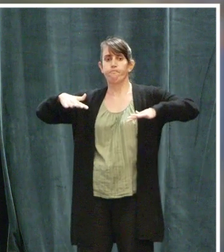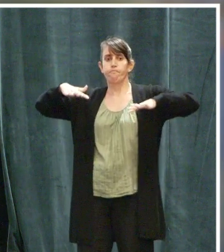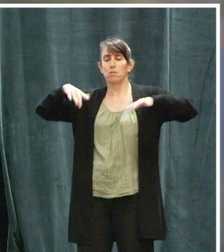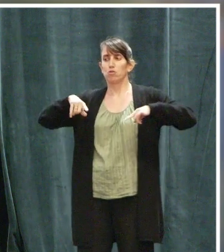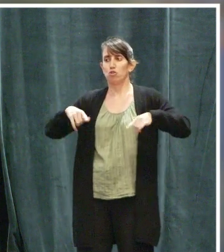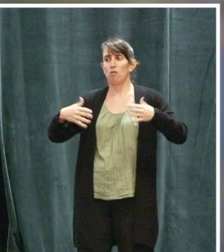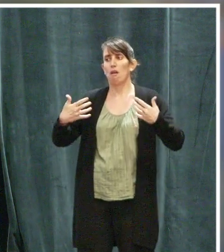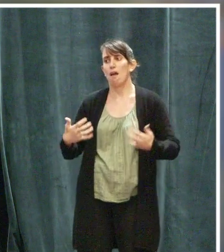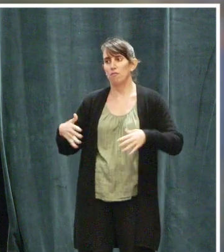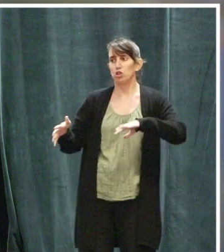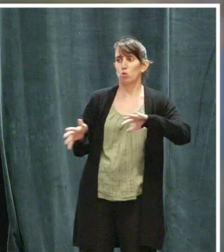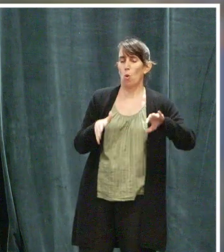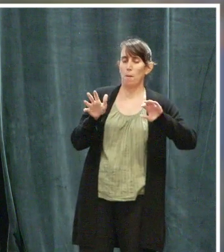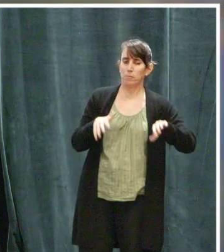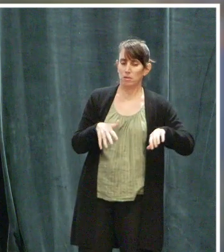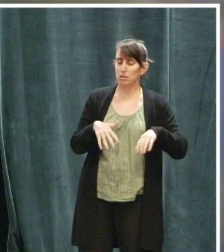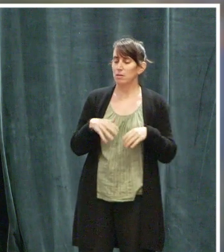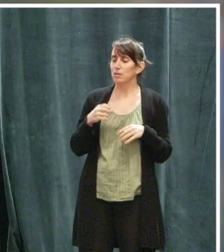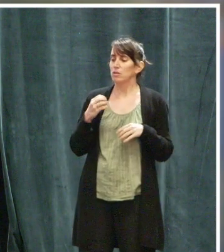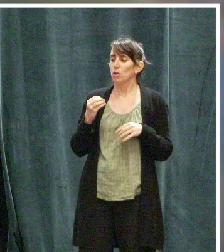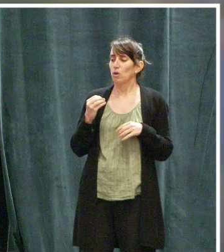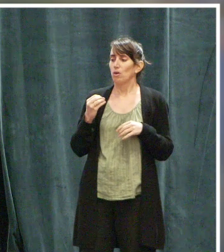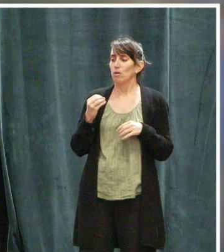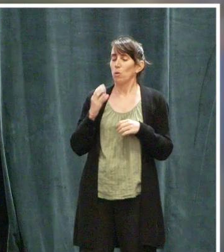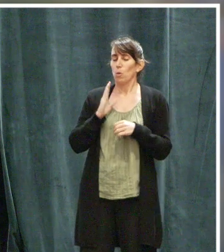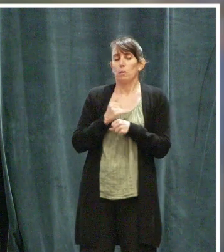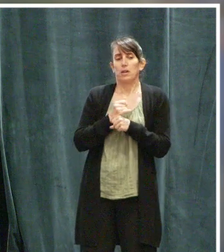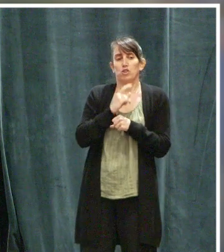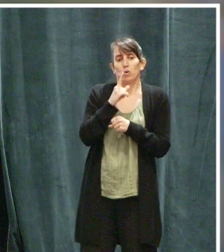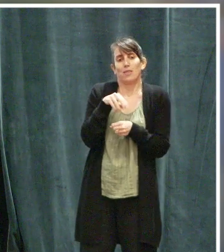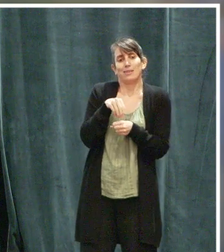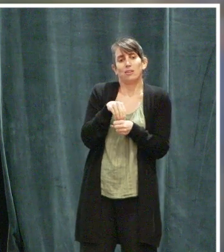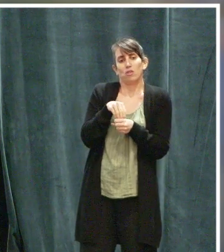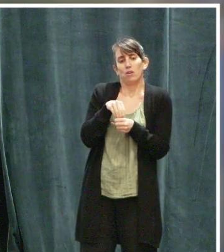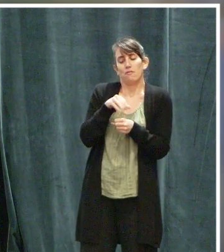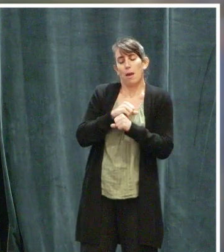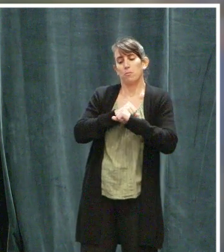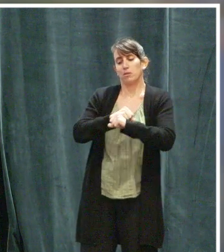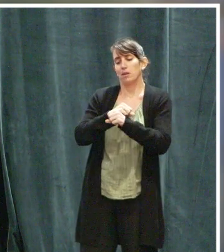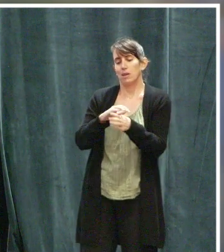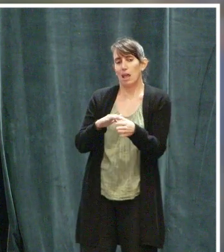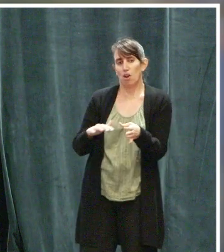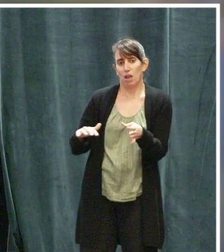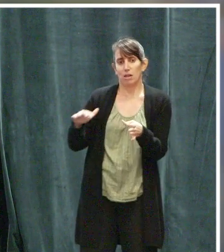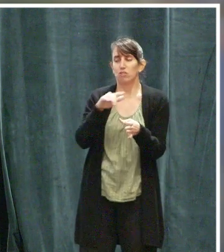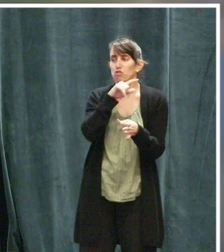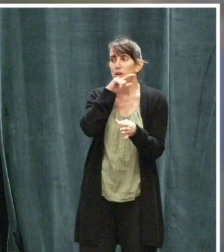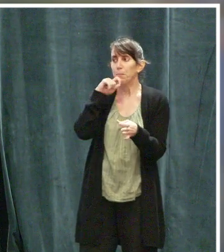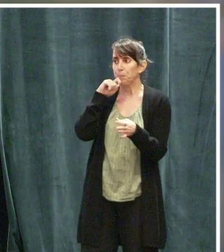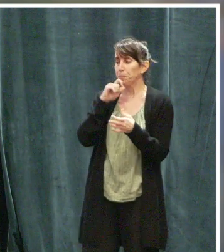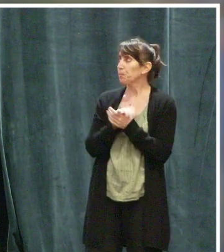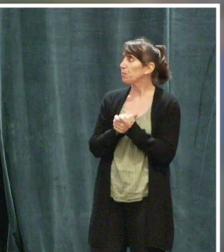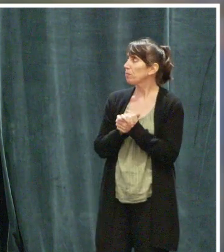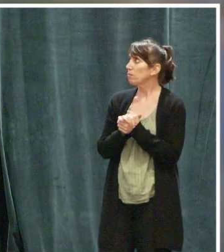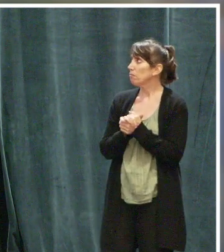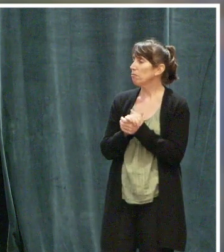storms, and we'll be making sure that the interior of the protected area is dry.